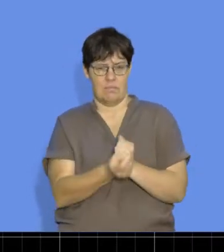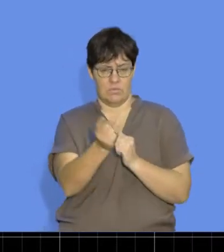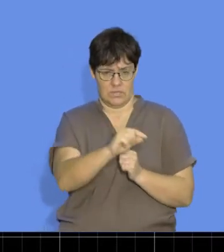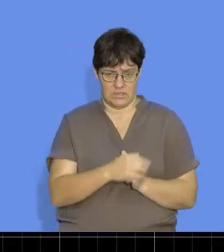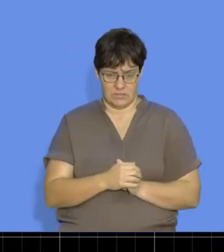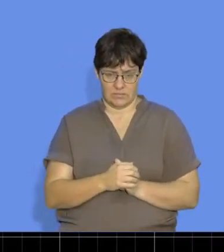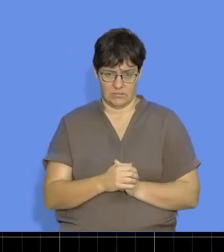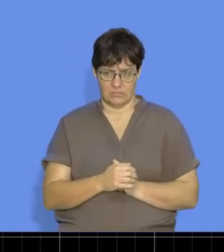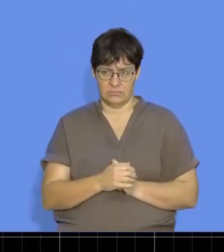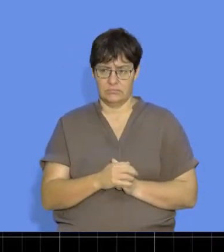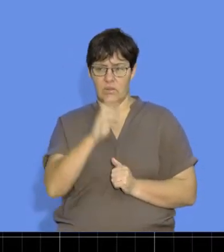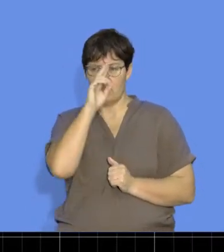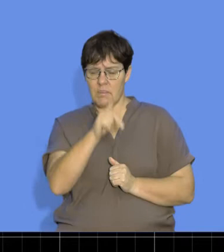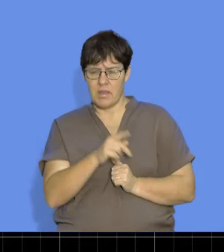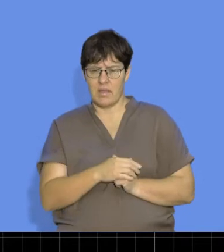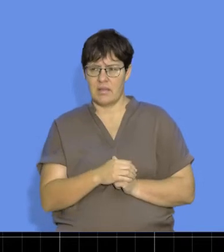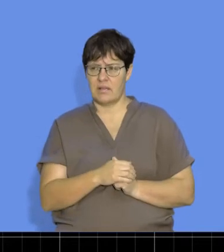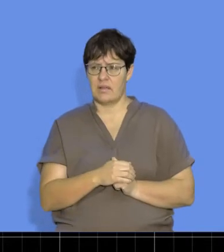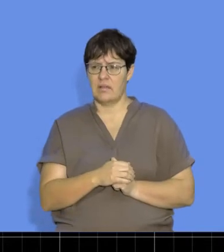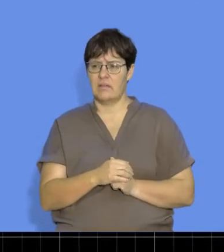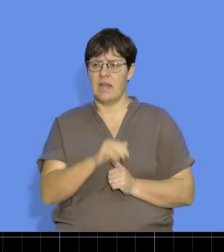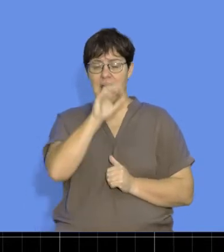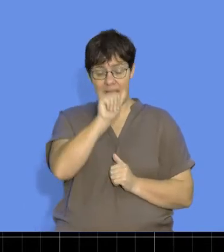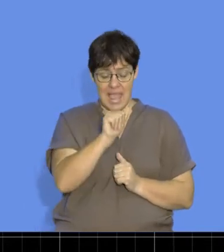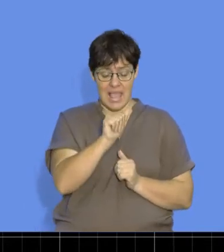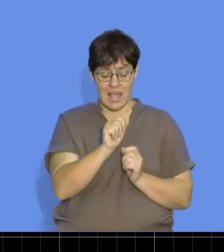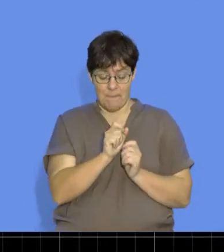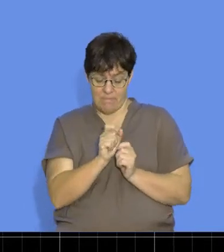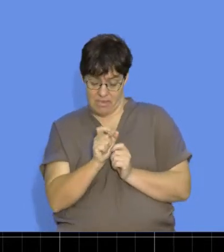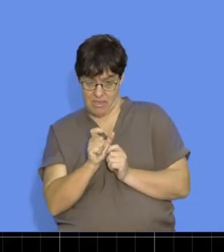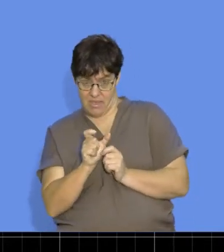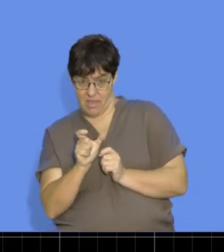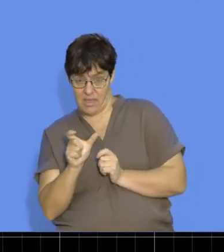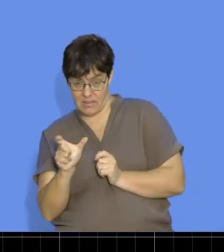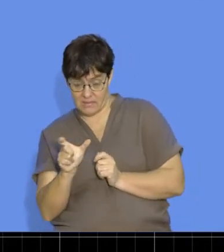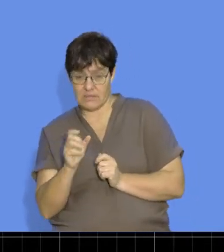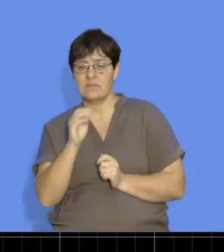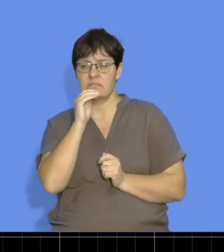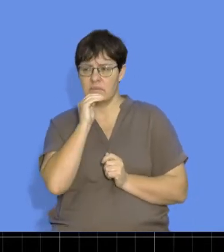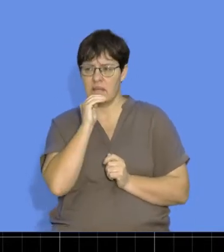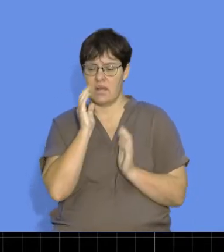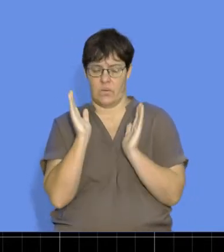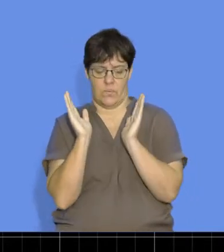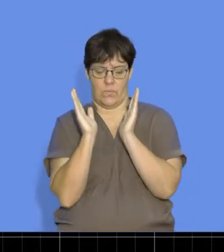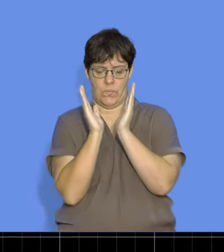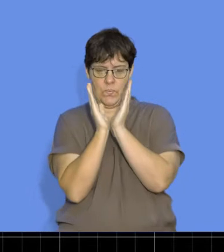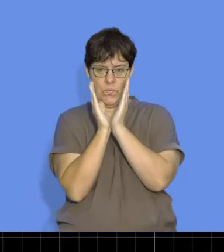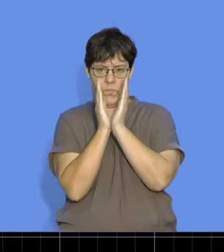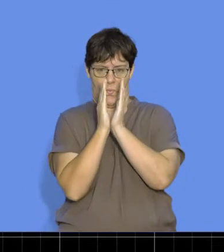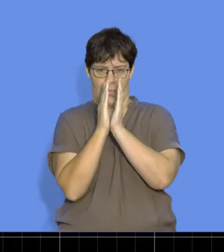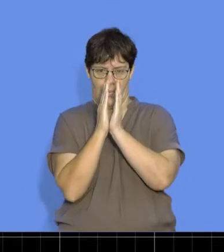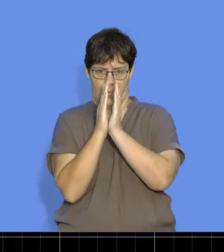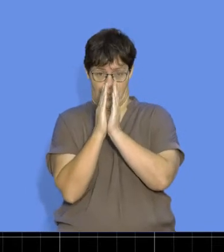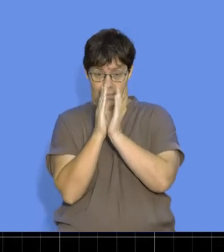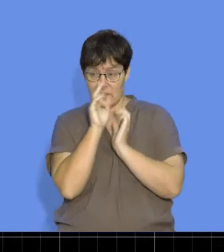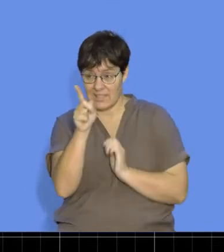right? Remember we said when a gets bigger and bigger, the graph gets narrower and narrower